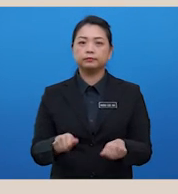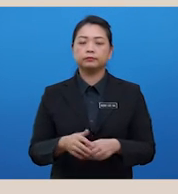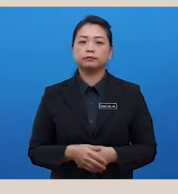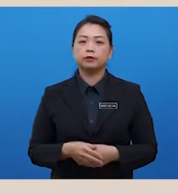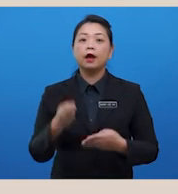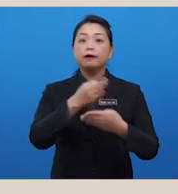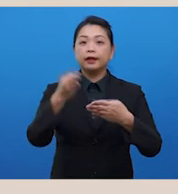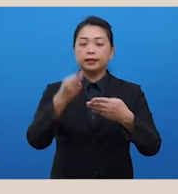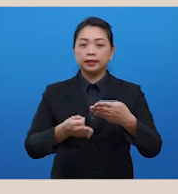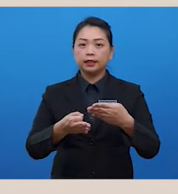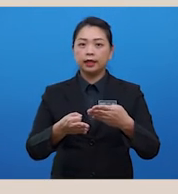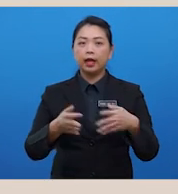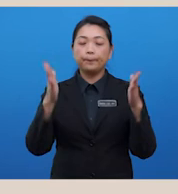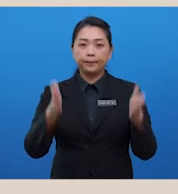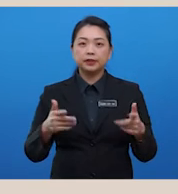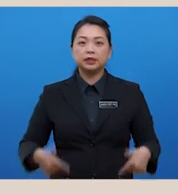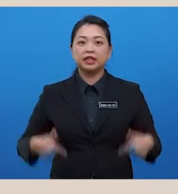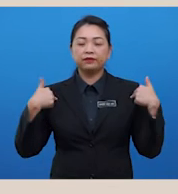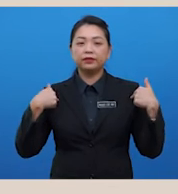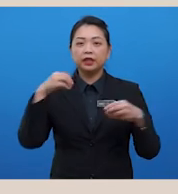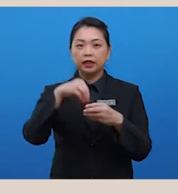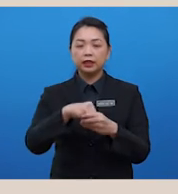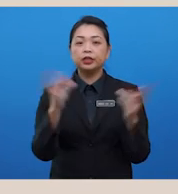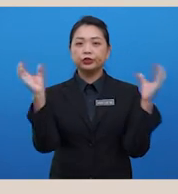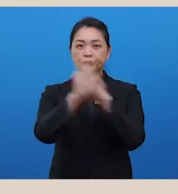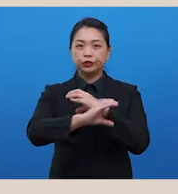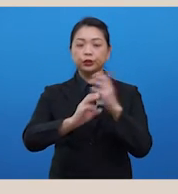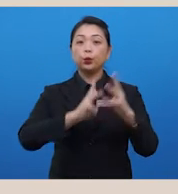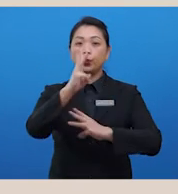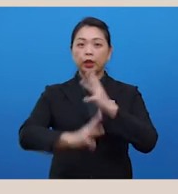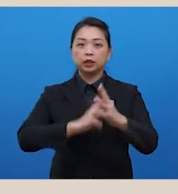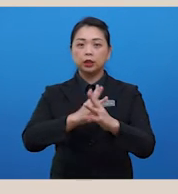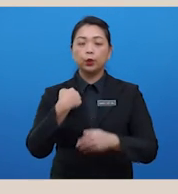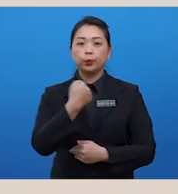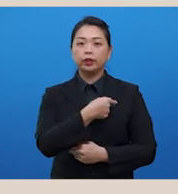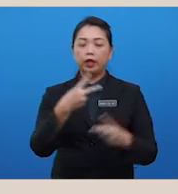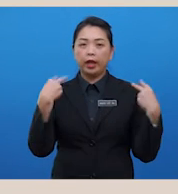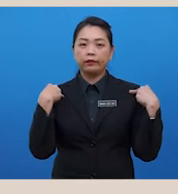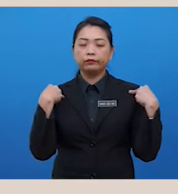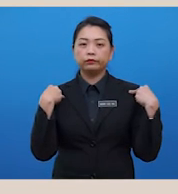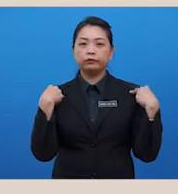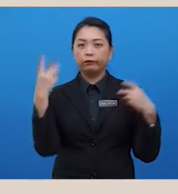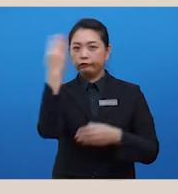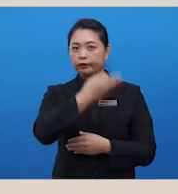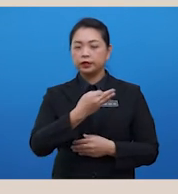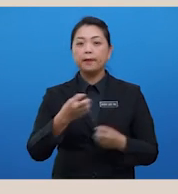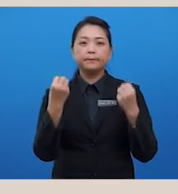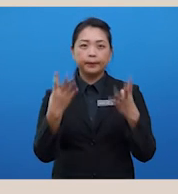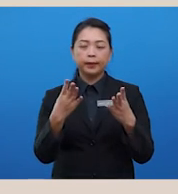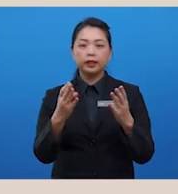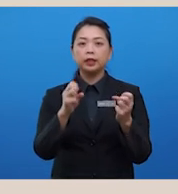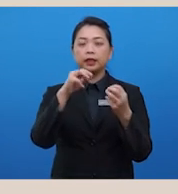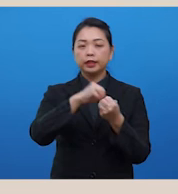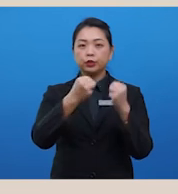Finally, as a person living in a challenging world, we must learn to deal with many issues.